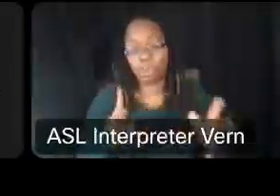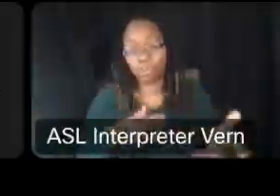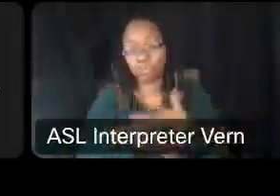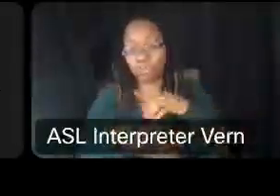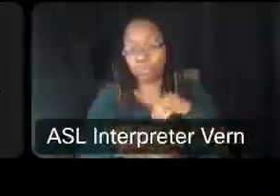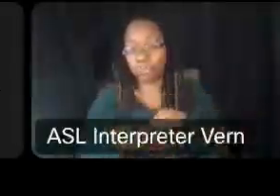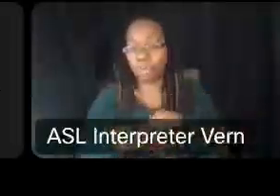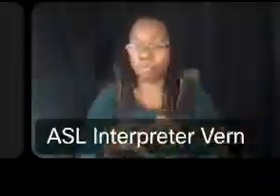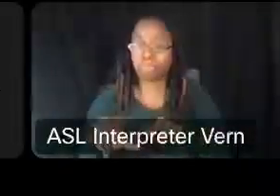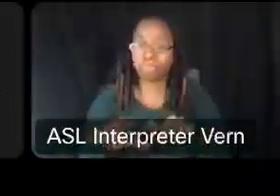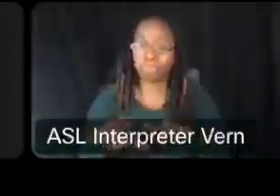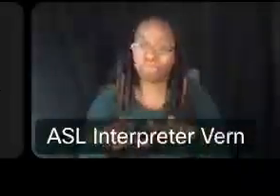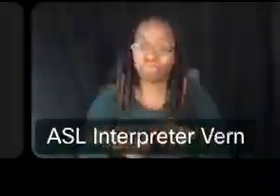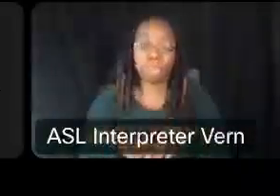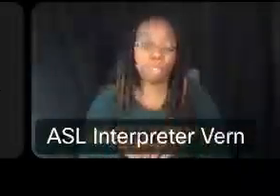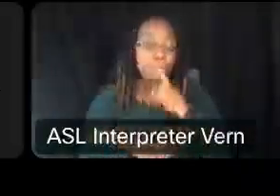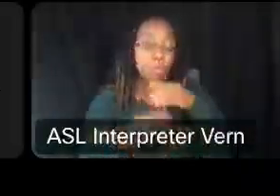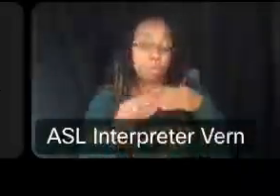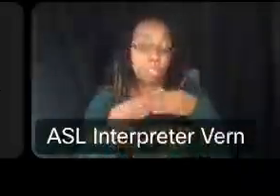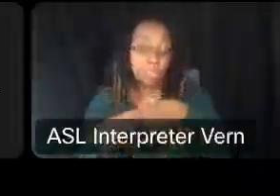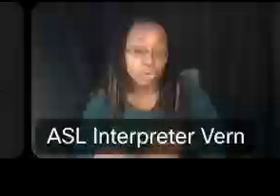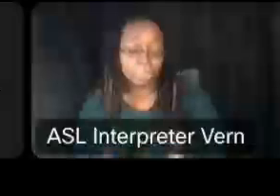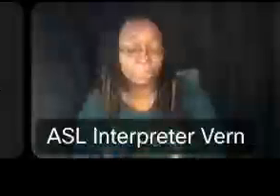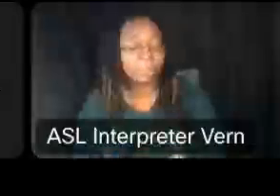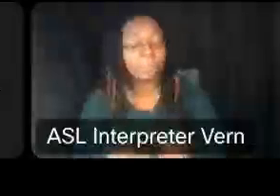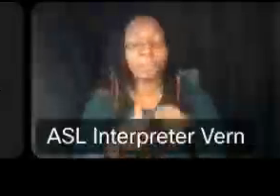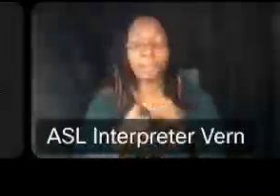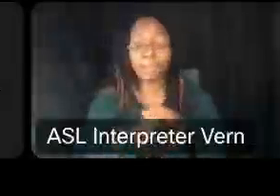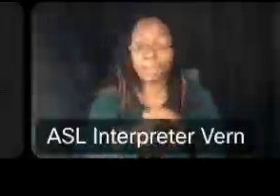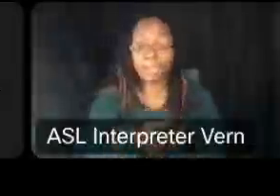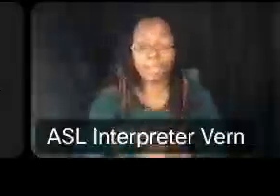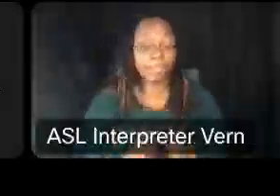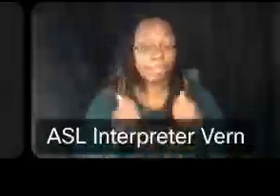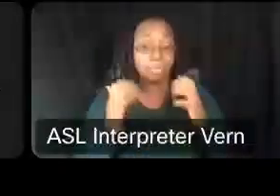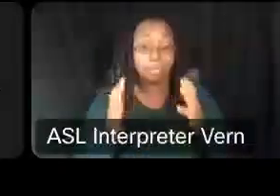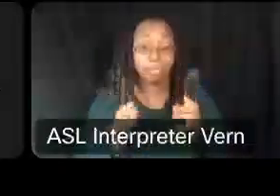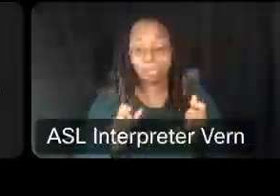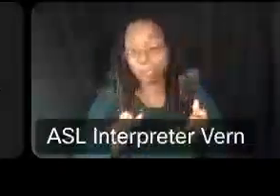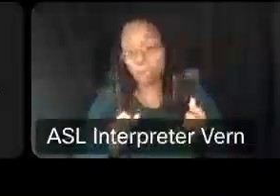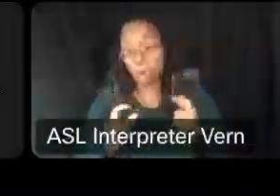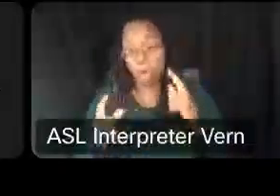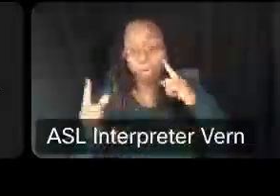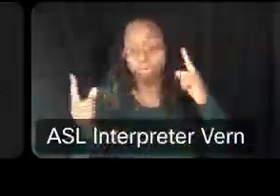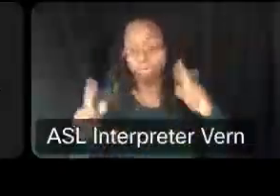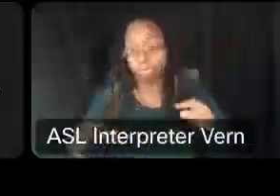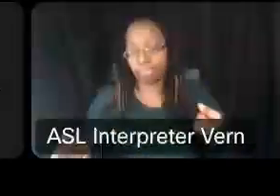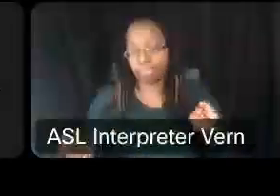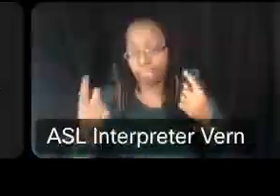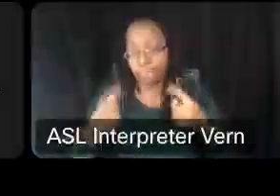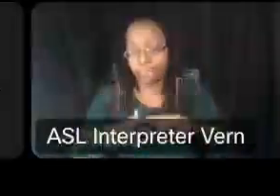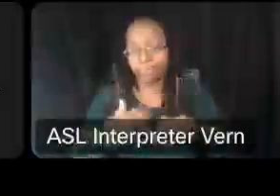that leadership, advocates, and survivors were all on the same page. Next slide, please.